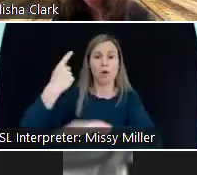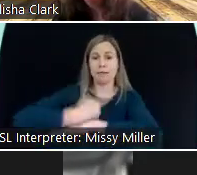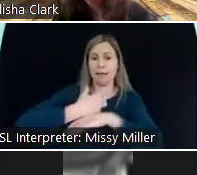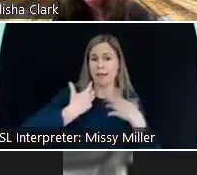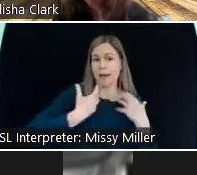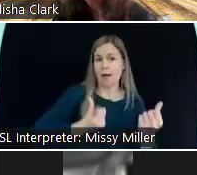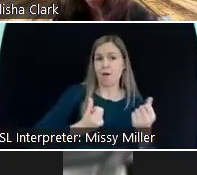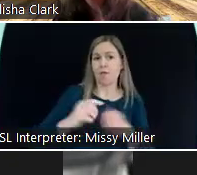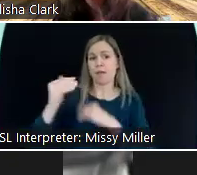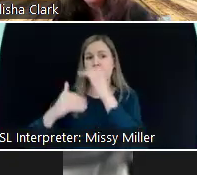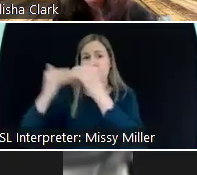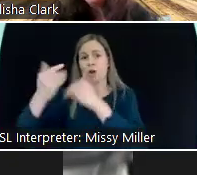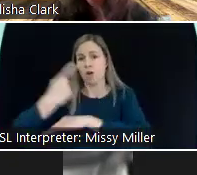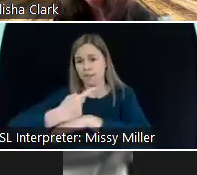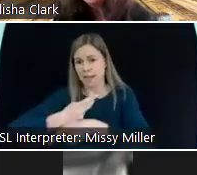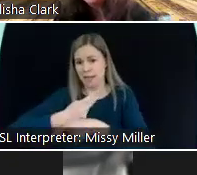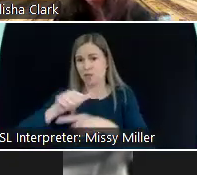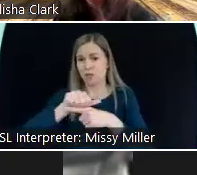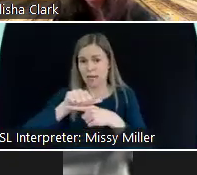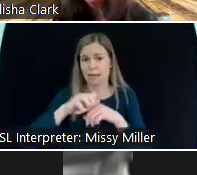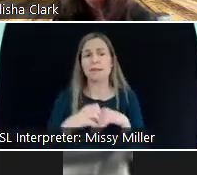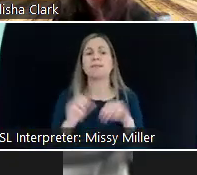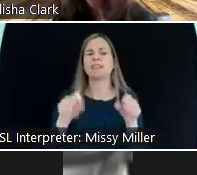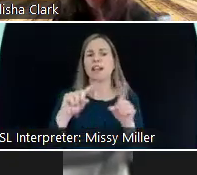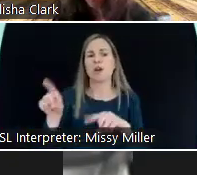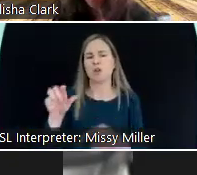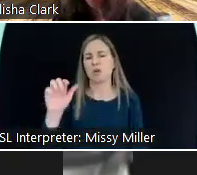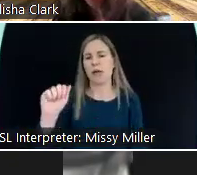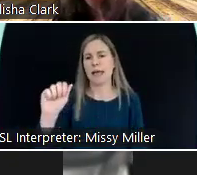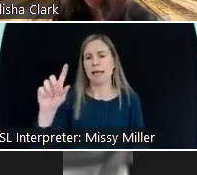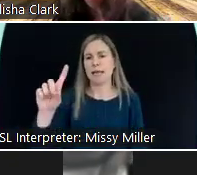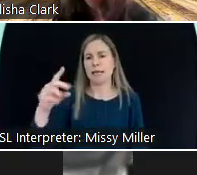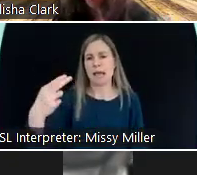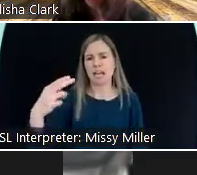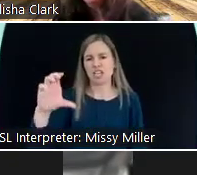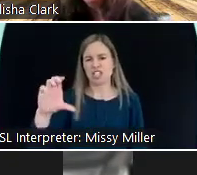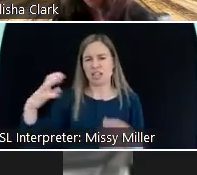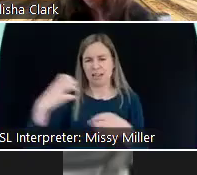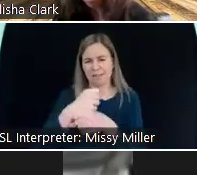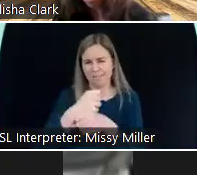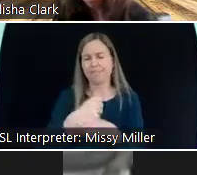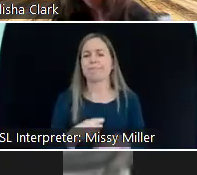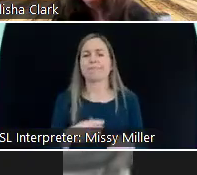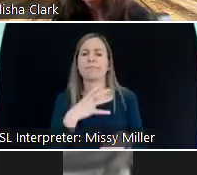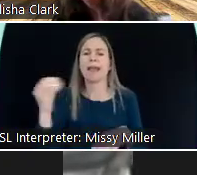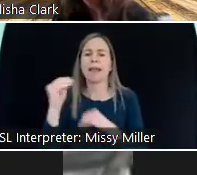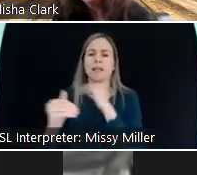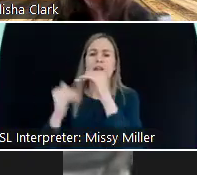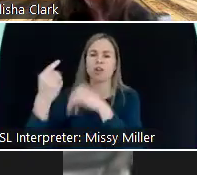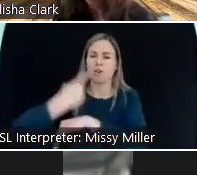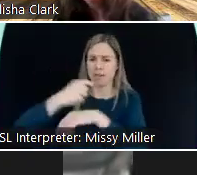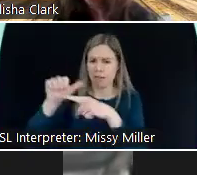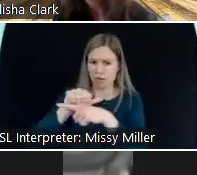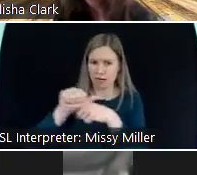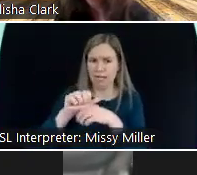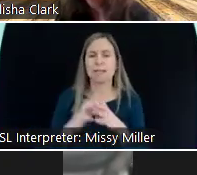some medical needs can go to an ADHC, is what we call it. We do have adult day training. There is counseling